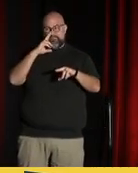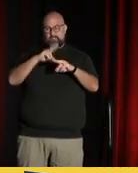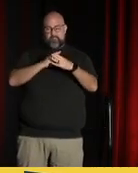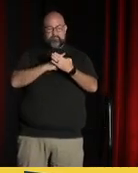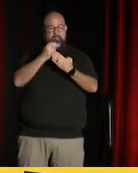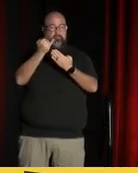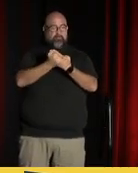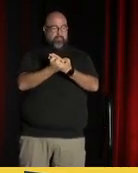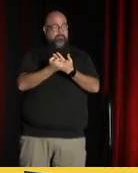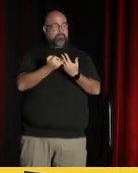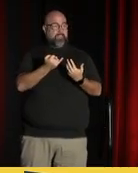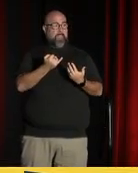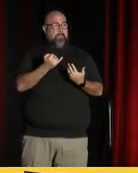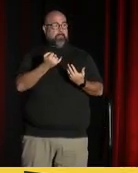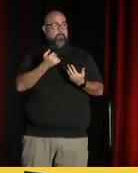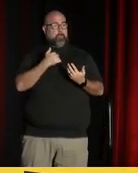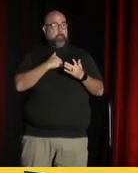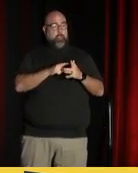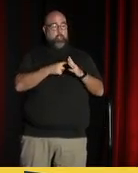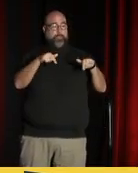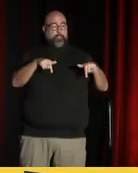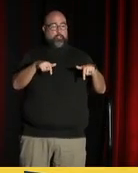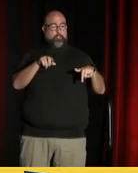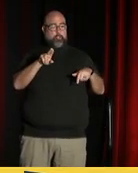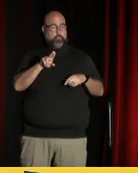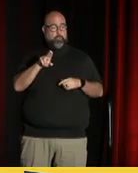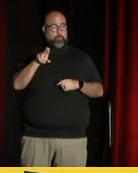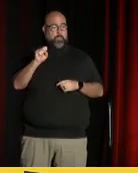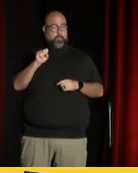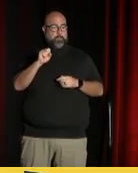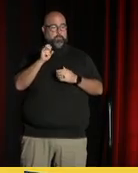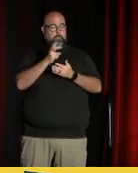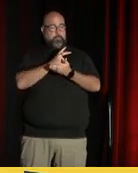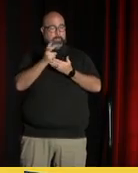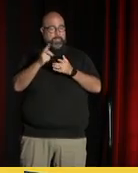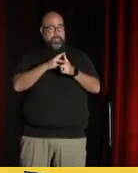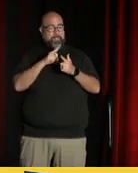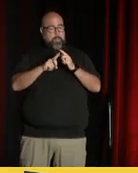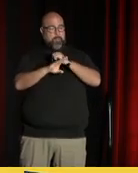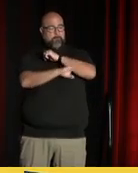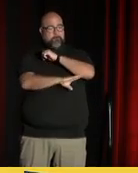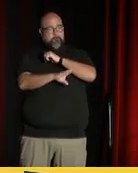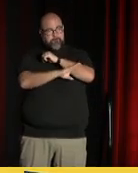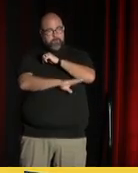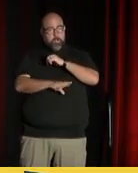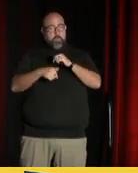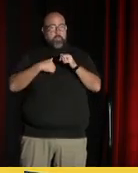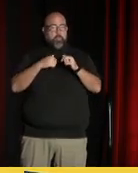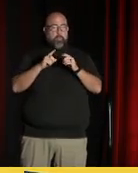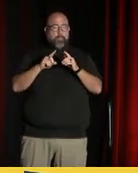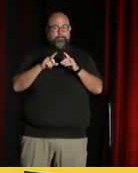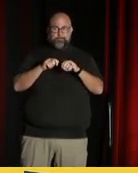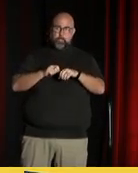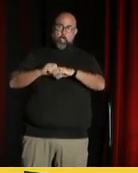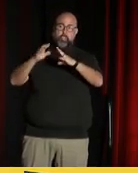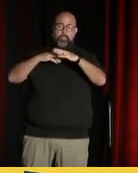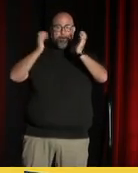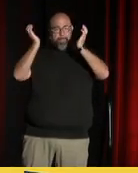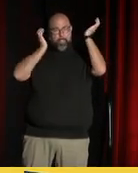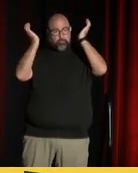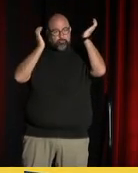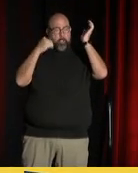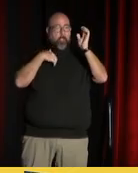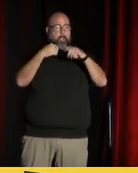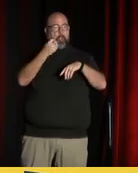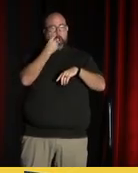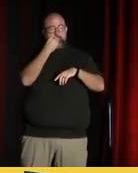project. And we launch it here in the United States in 2 weeks, and then in the fall we launch it in Malaysia and Hong Kong to do a